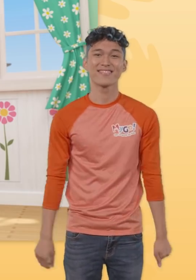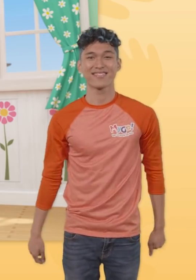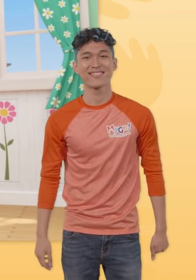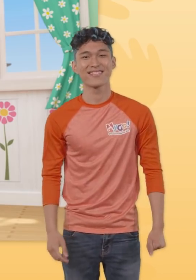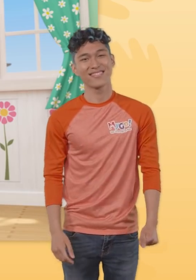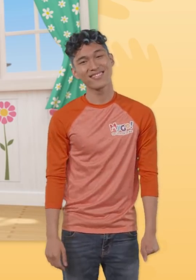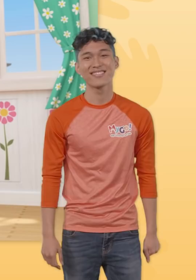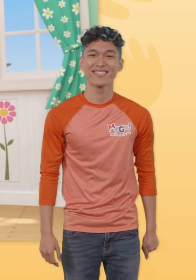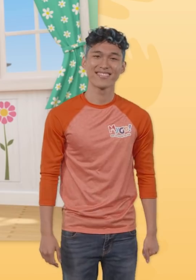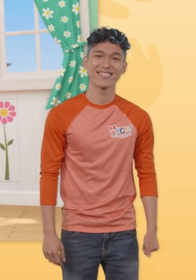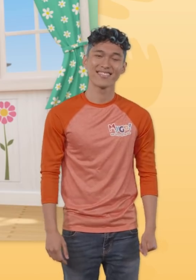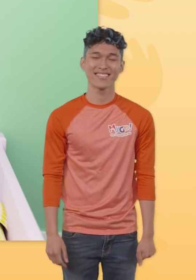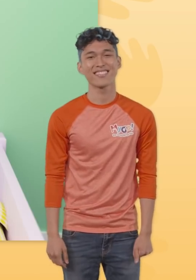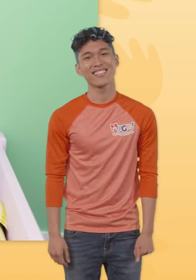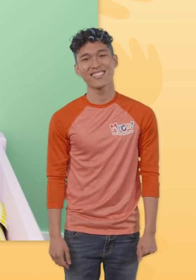Oh